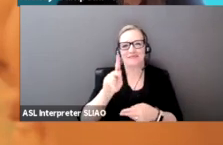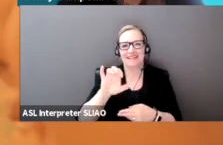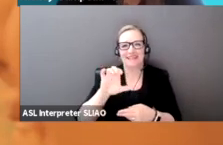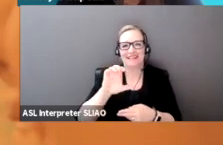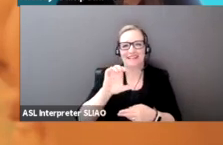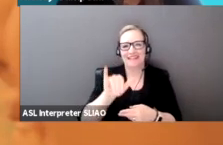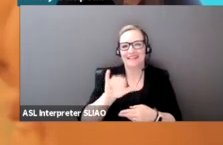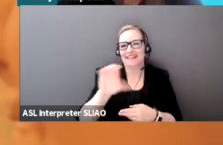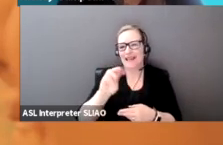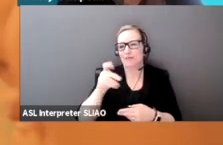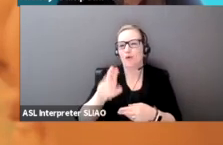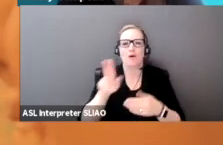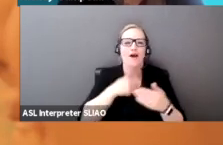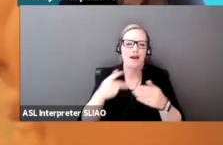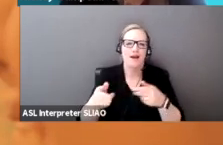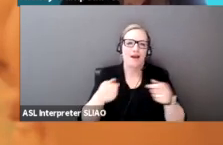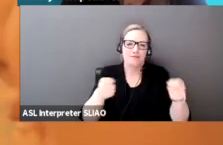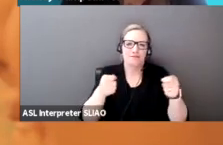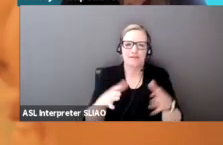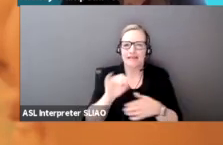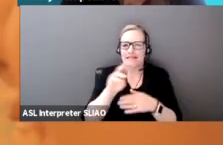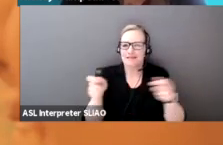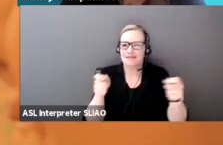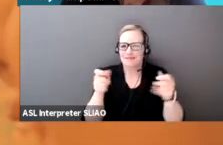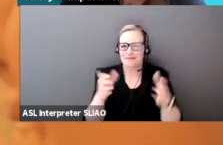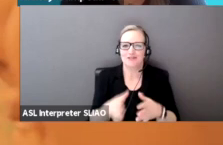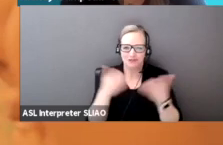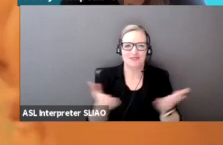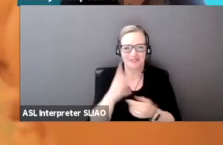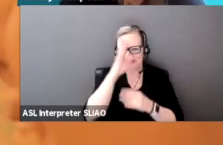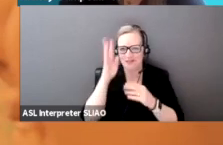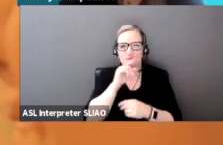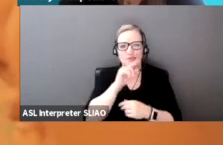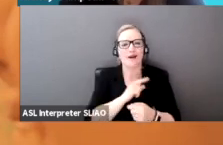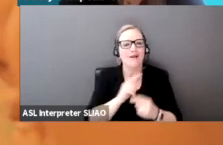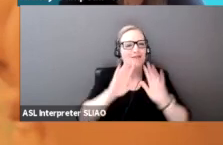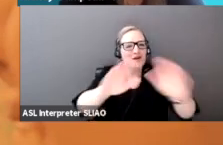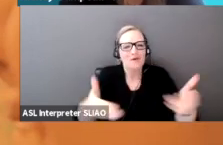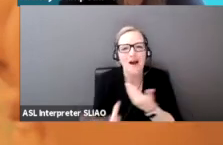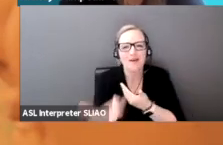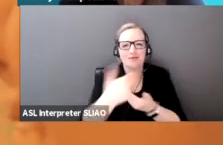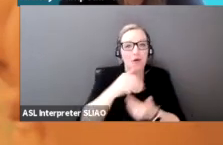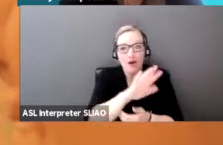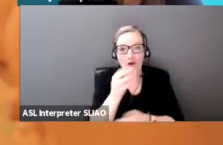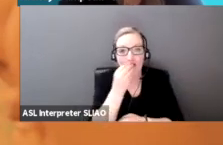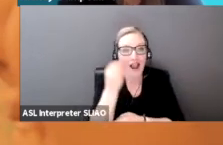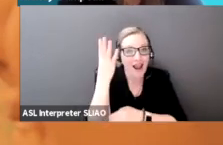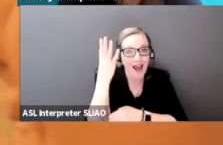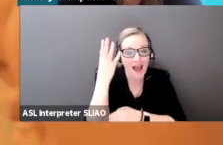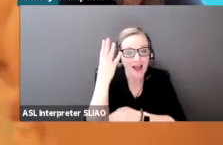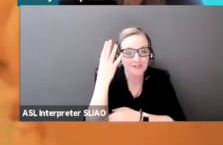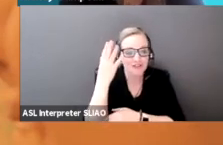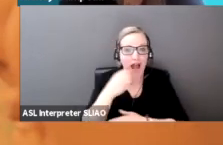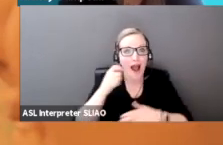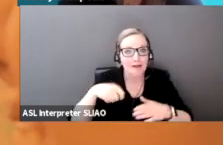Guelph. And I'm really happy that you guys have decided to join us here today for the lunch hour to learn with